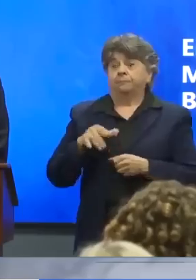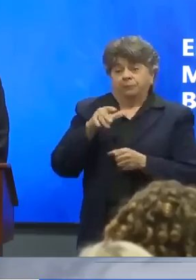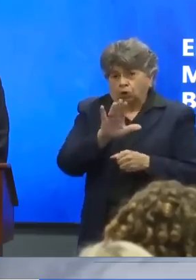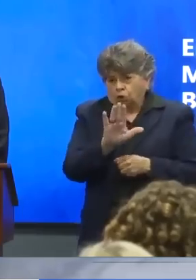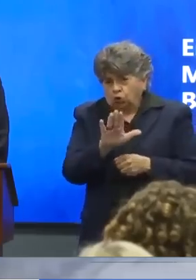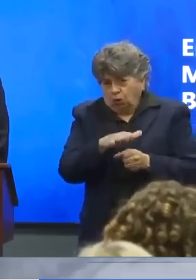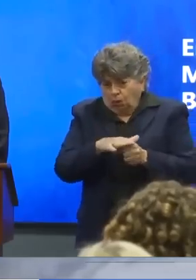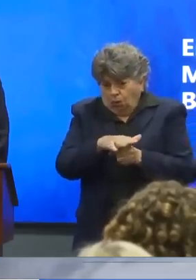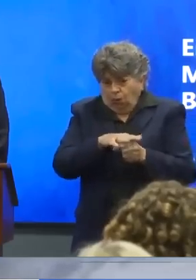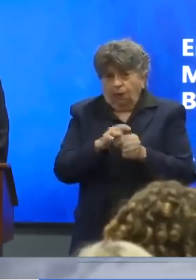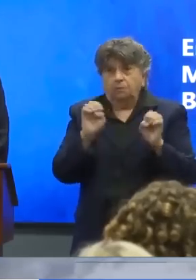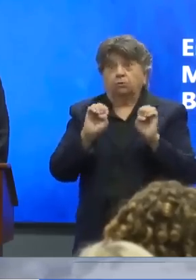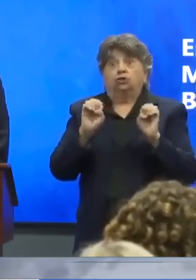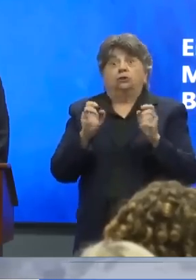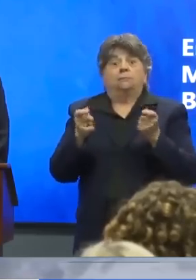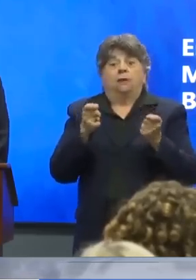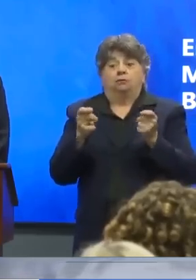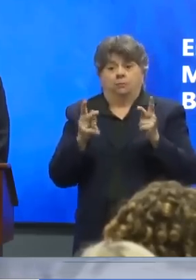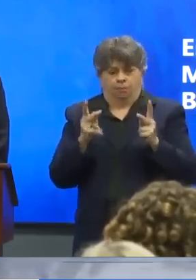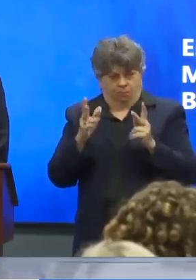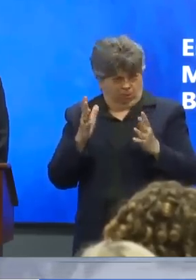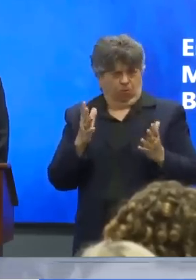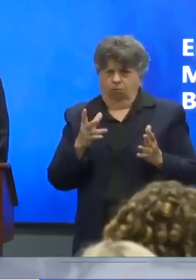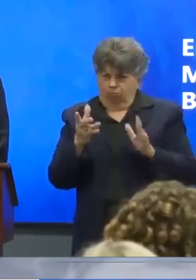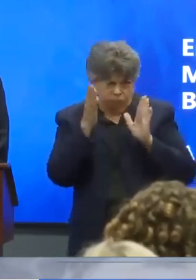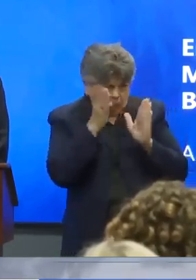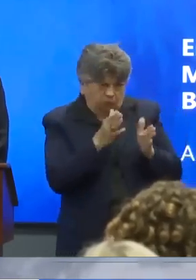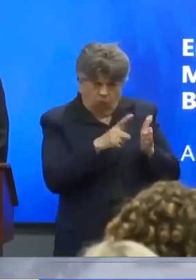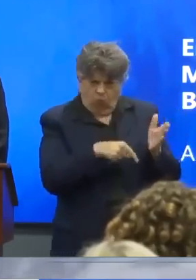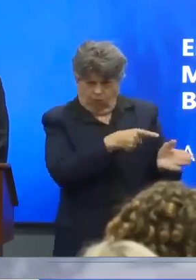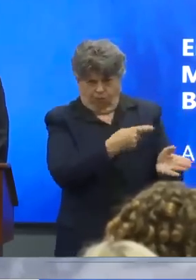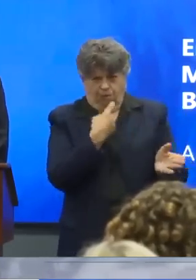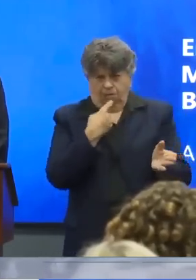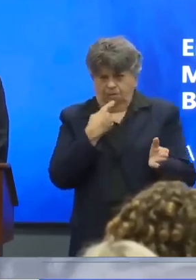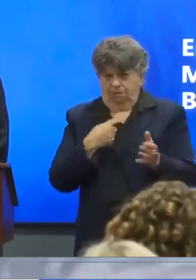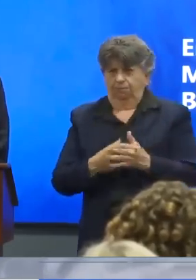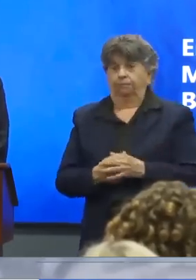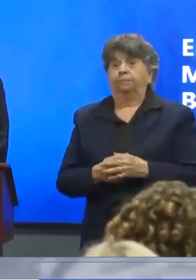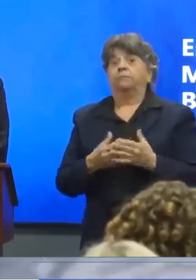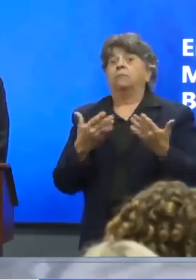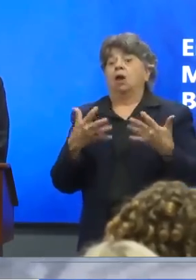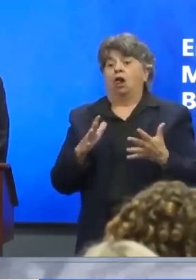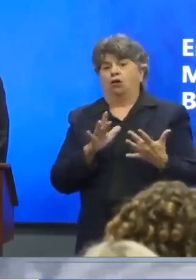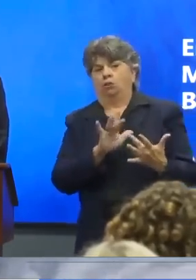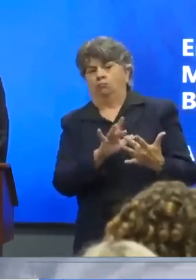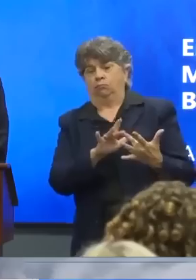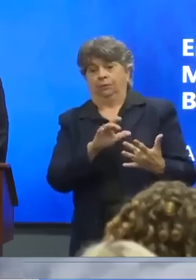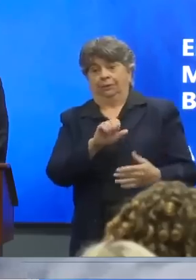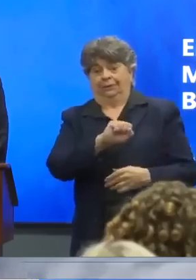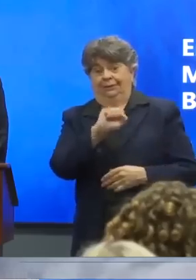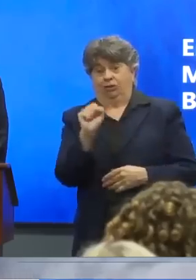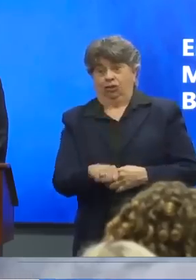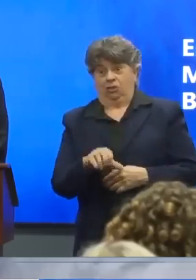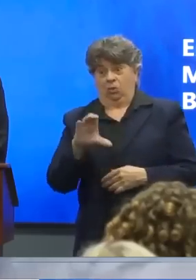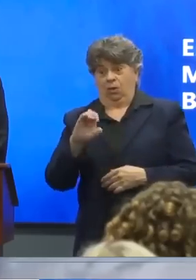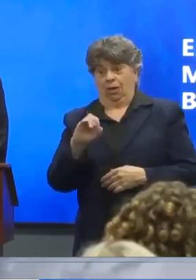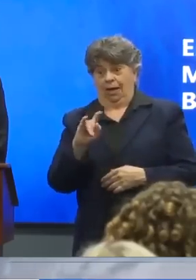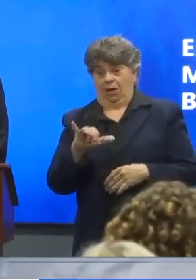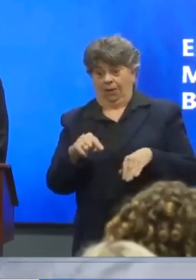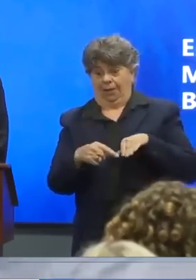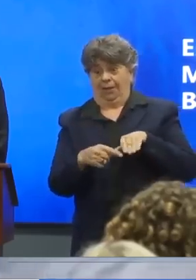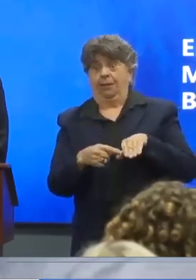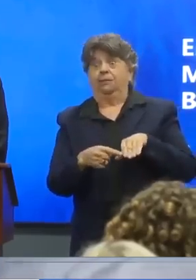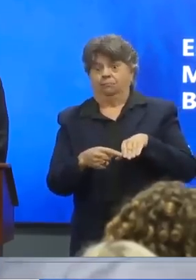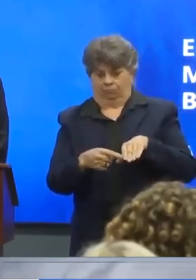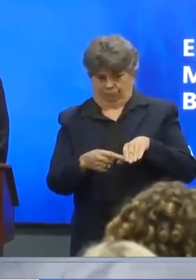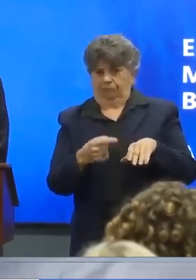is a hurricane warning in place from Sarasota County all the way up through Northwest Florida on Florida's Gulf Coast. You are